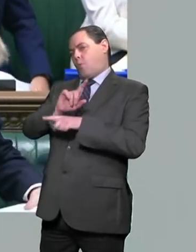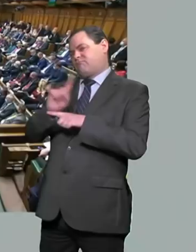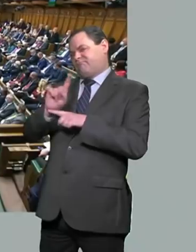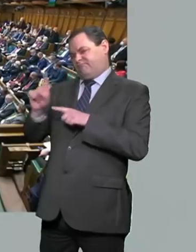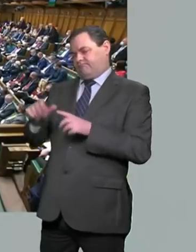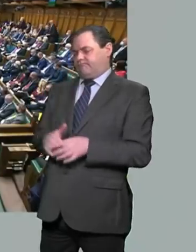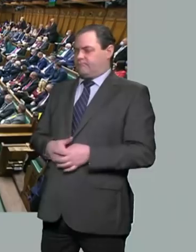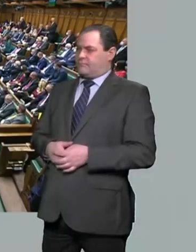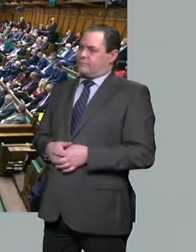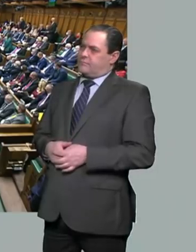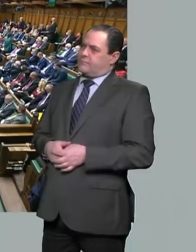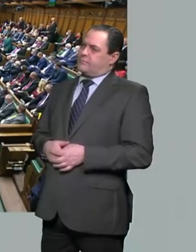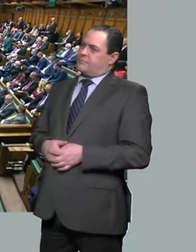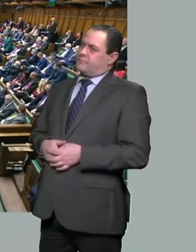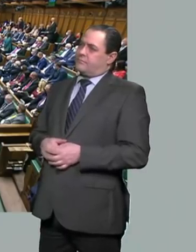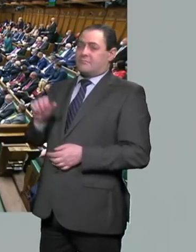days.